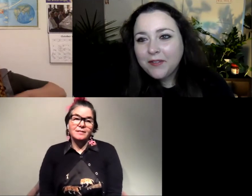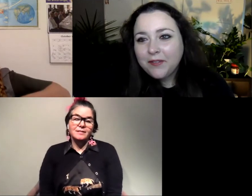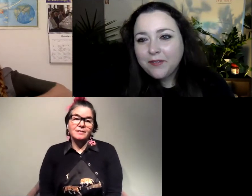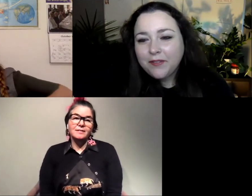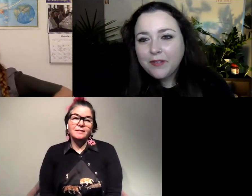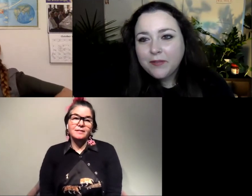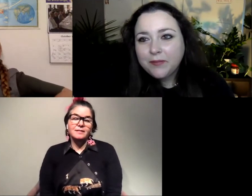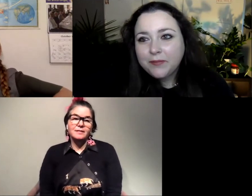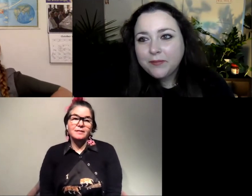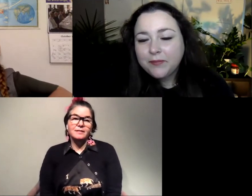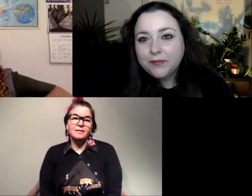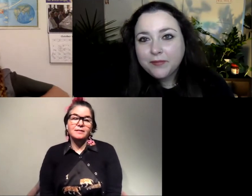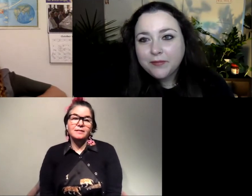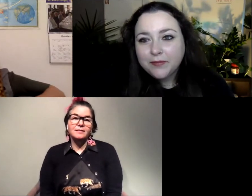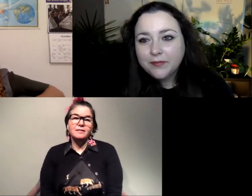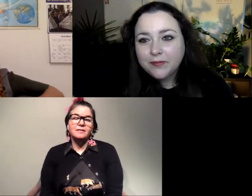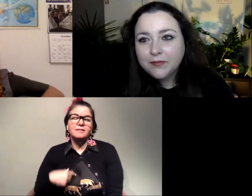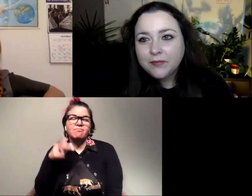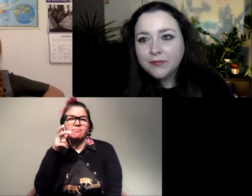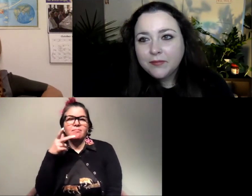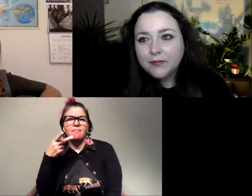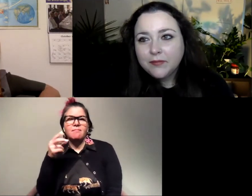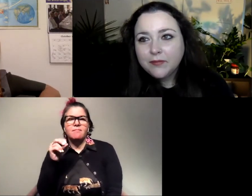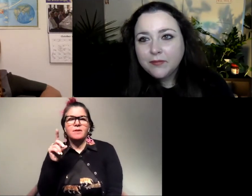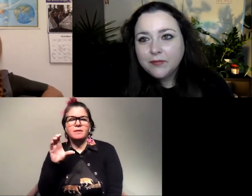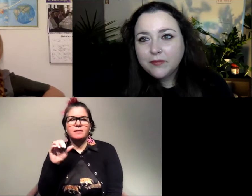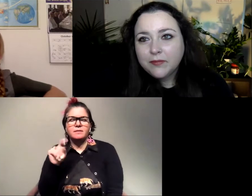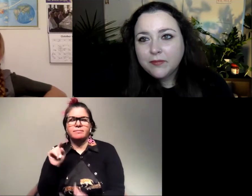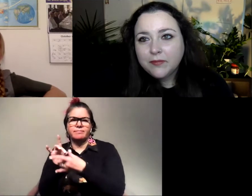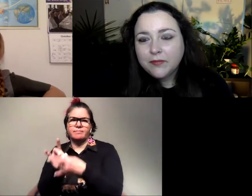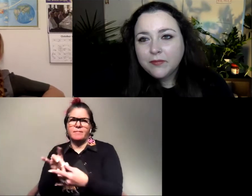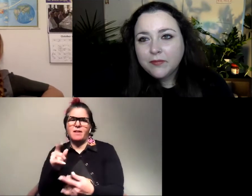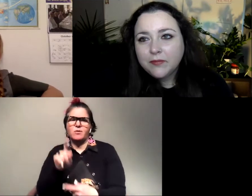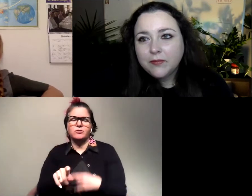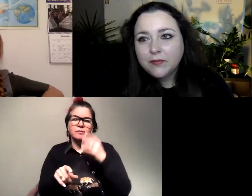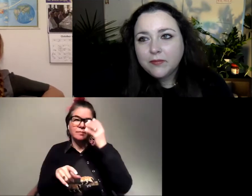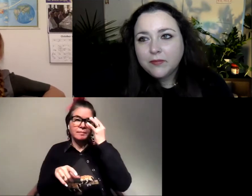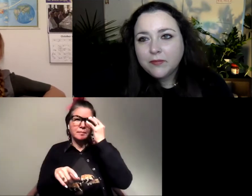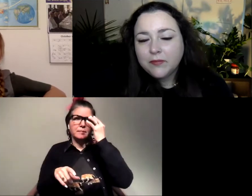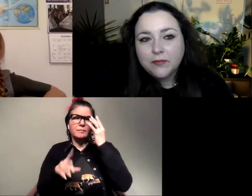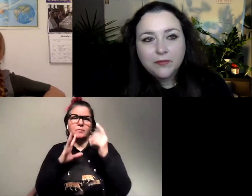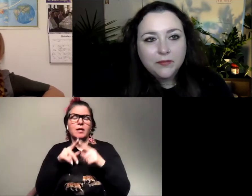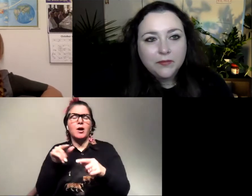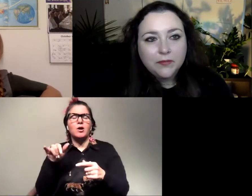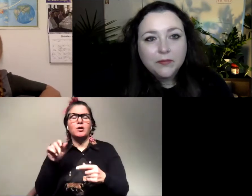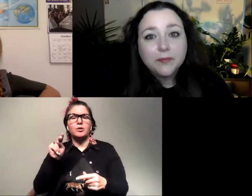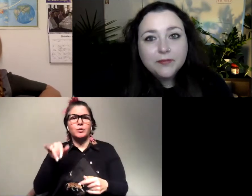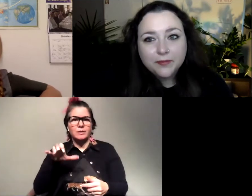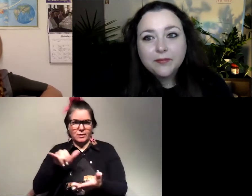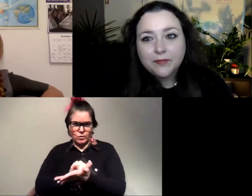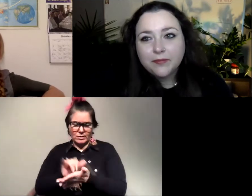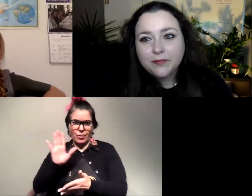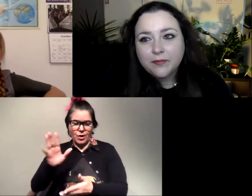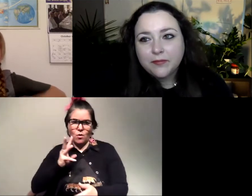So I was listening to a podcast that related to this the other day, talking about New York City's water supply